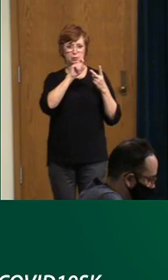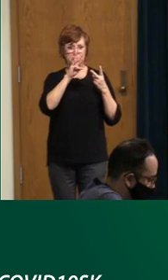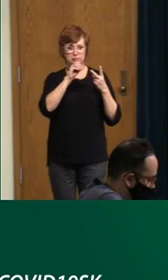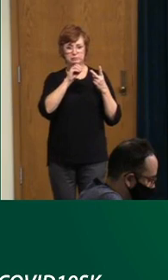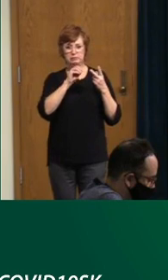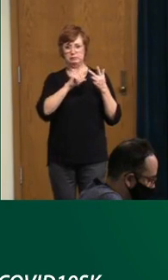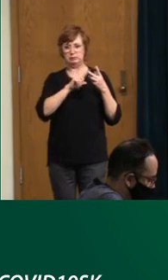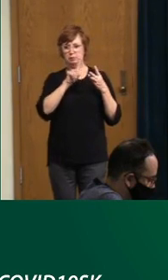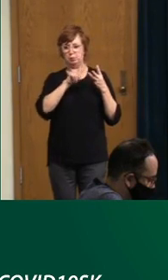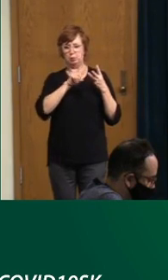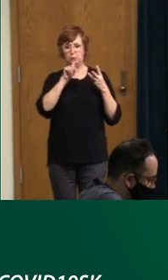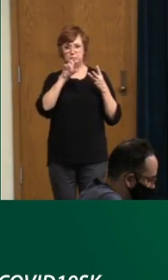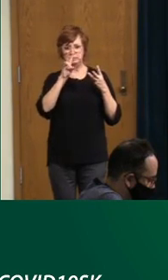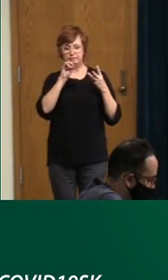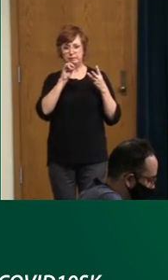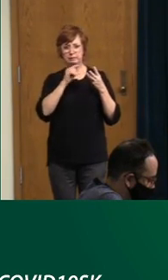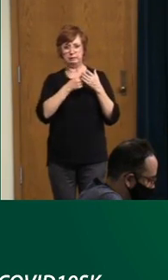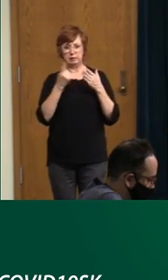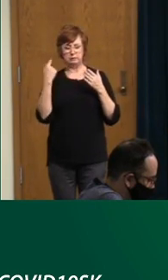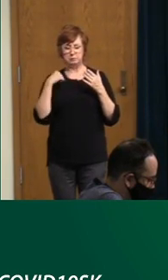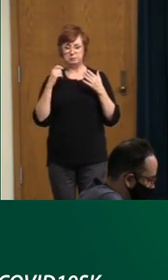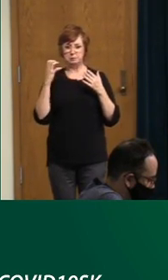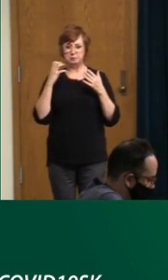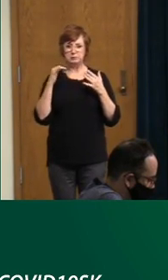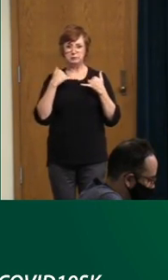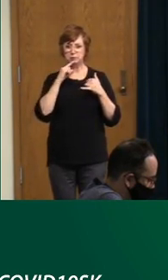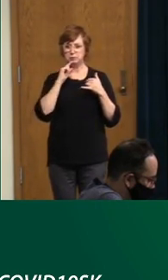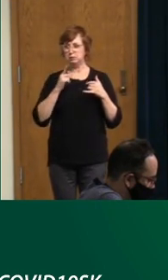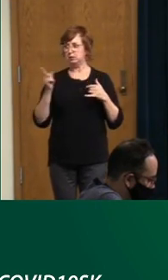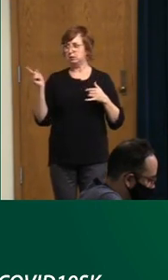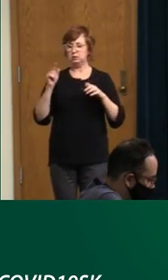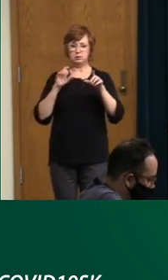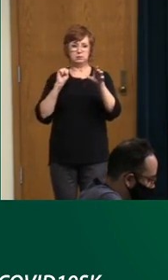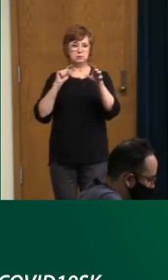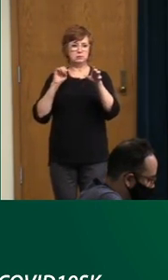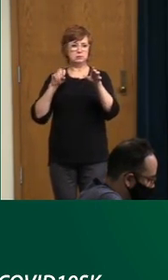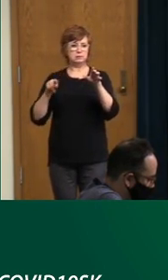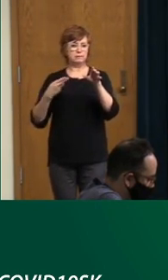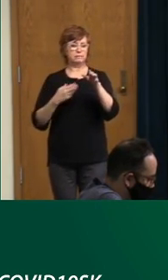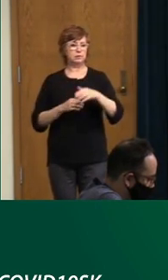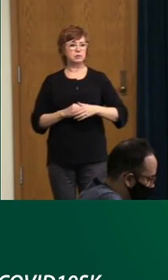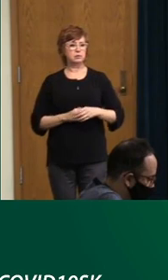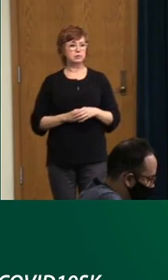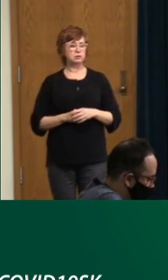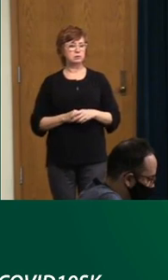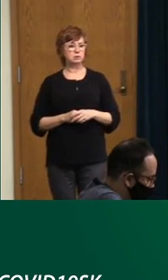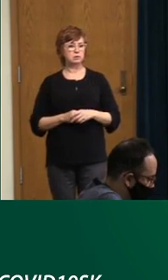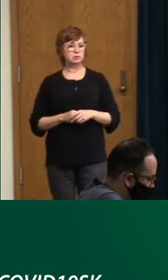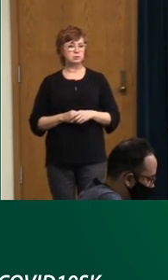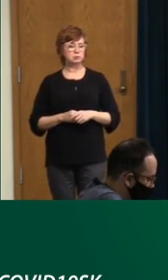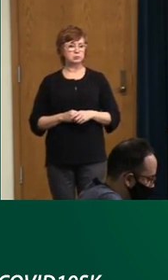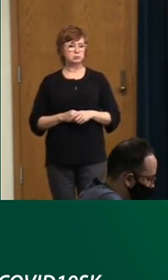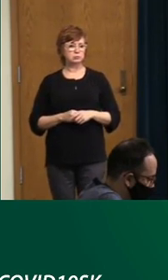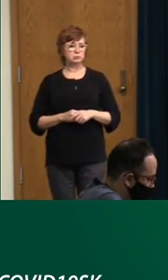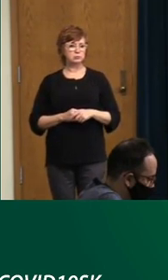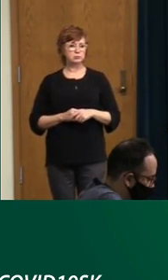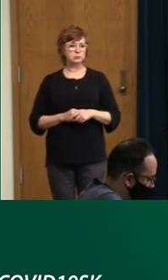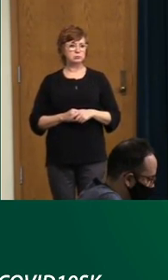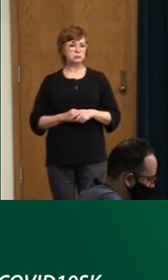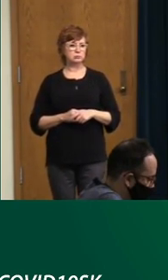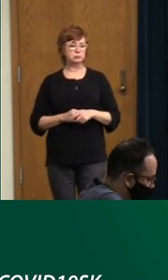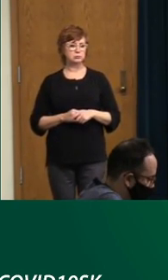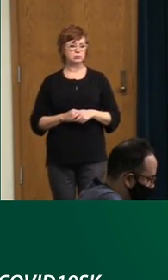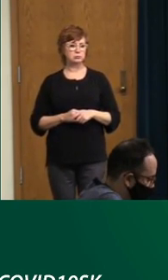160, 170 range last week. Go back to the room. Steph? Yeah. Minister, when this pandemic first